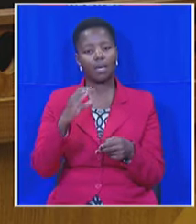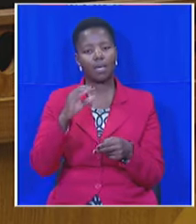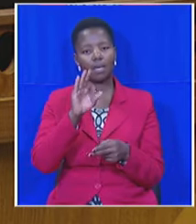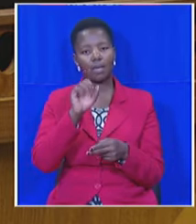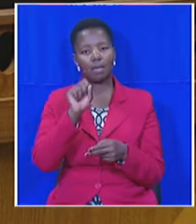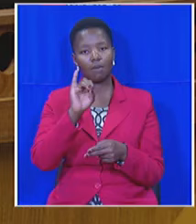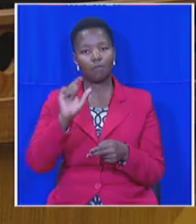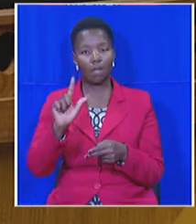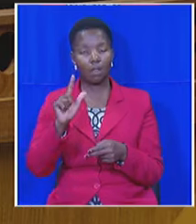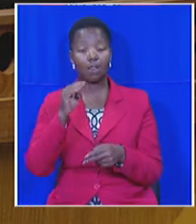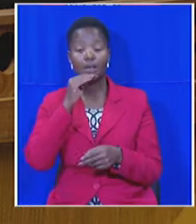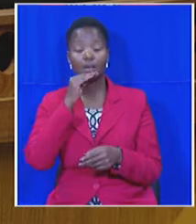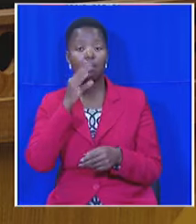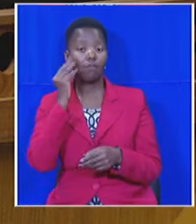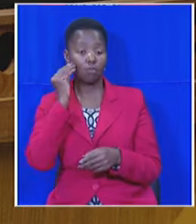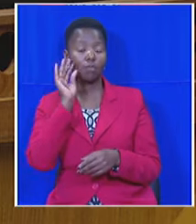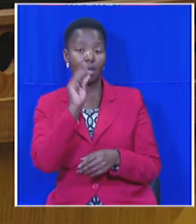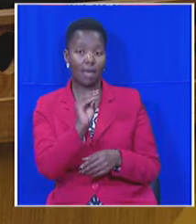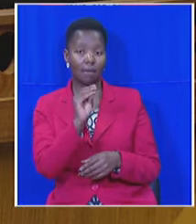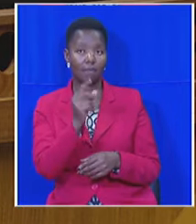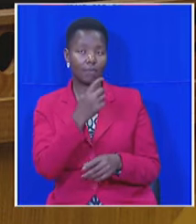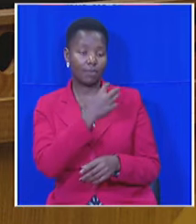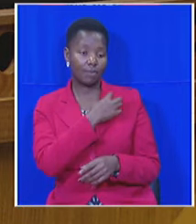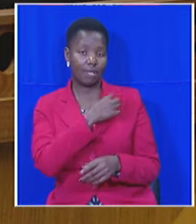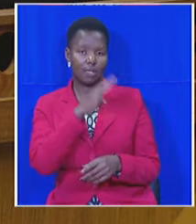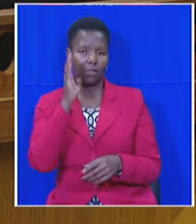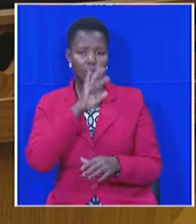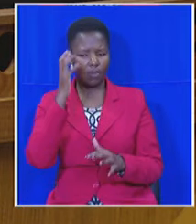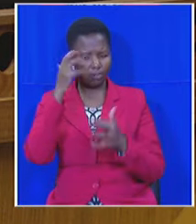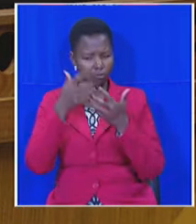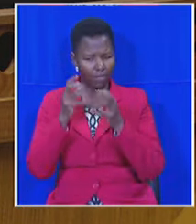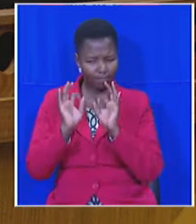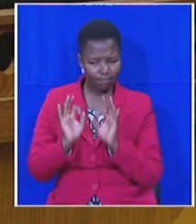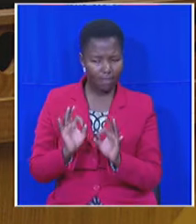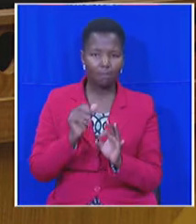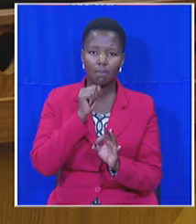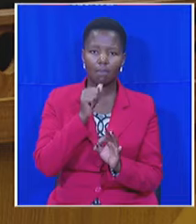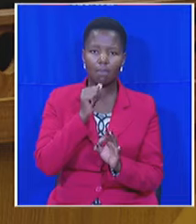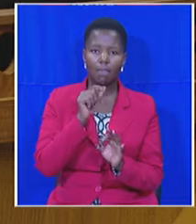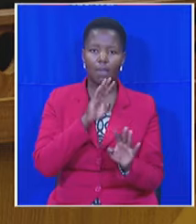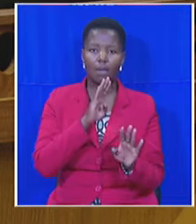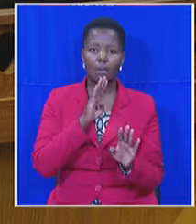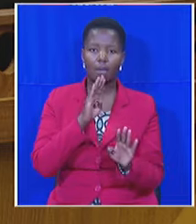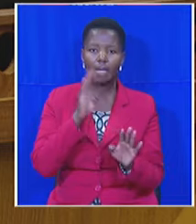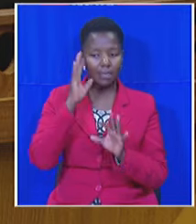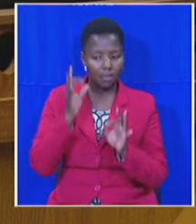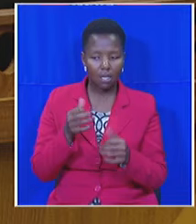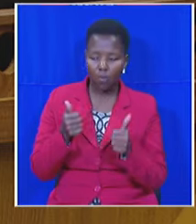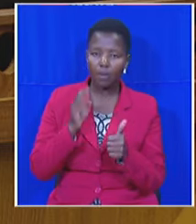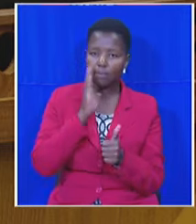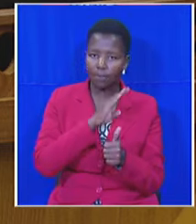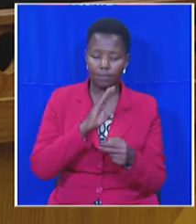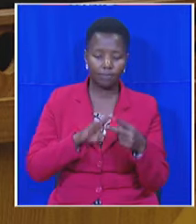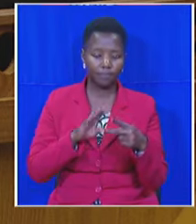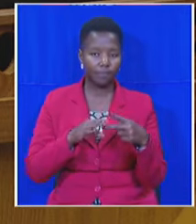now exists to demonstrate that the Minister has not applied her mind or acted rationally, although I doubt this is a surprise to anyone. 2, that the